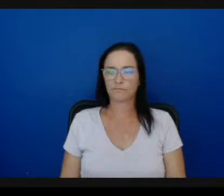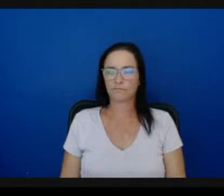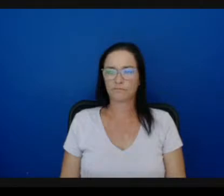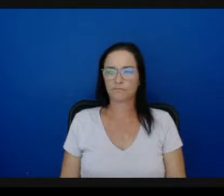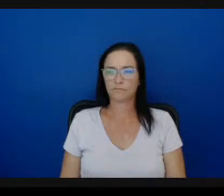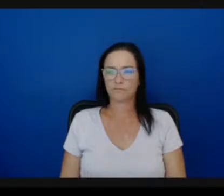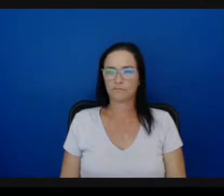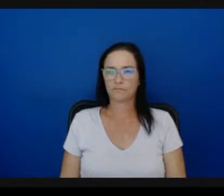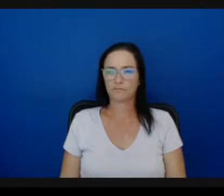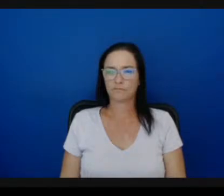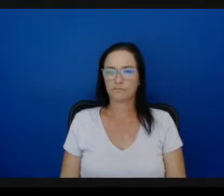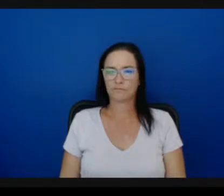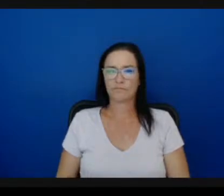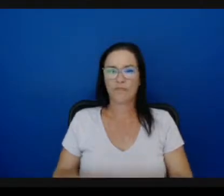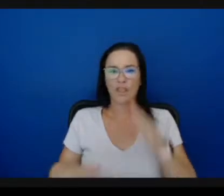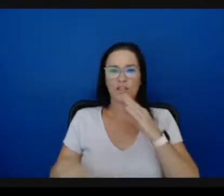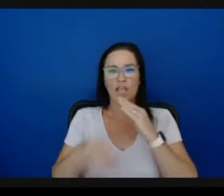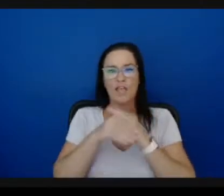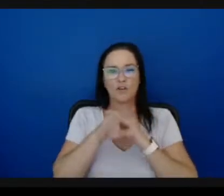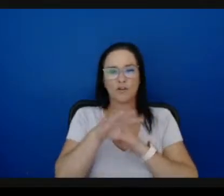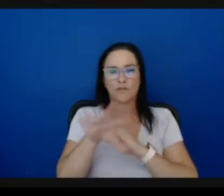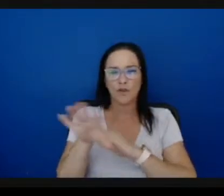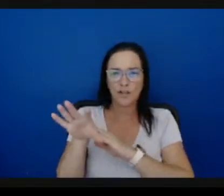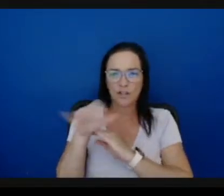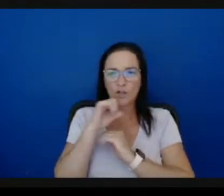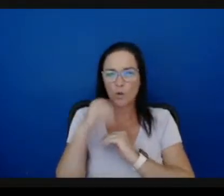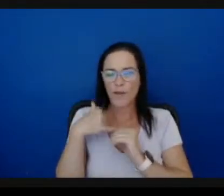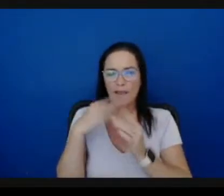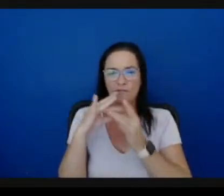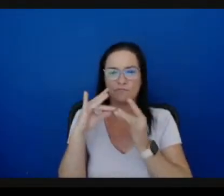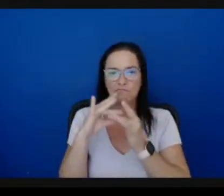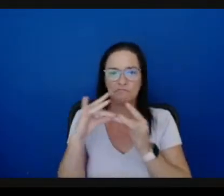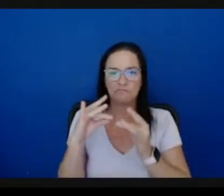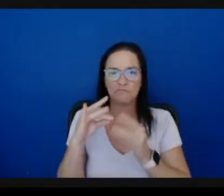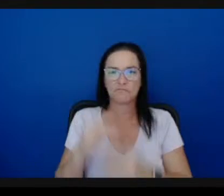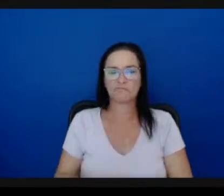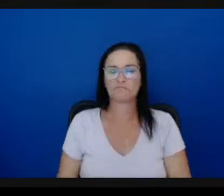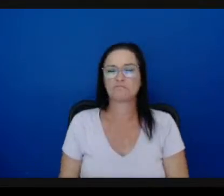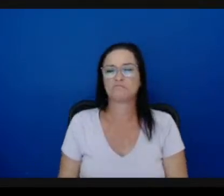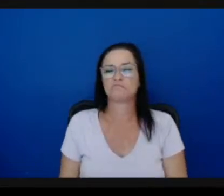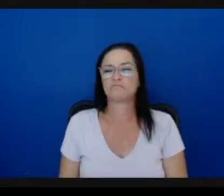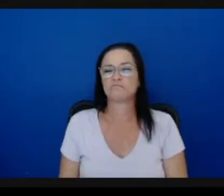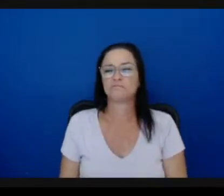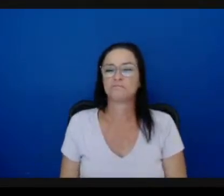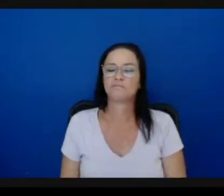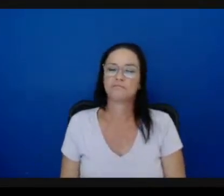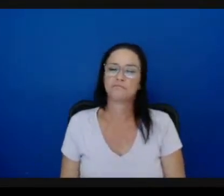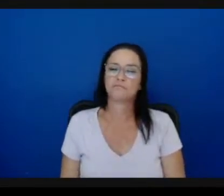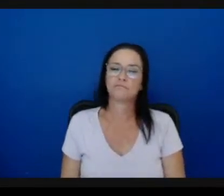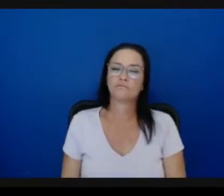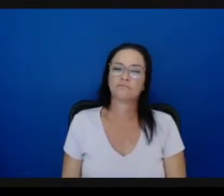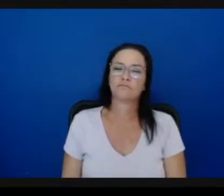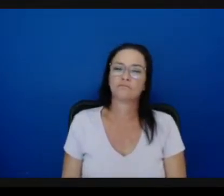There's a little extra footage in here that they don't have narrated, but it's coming back in just a second here.